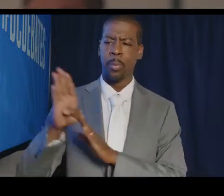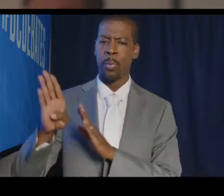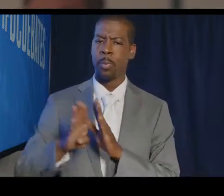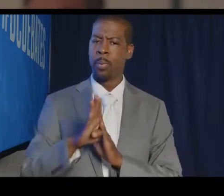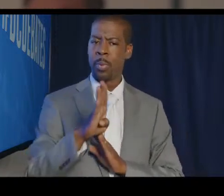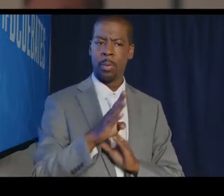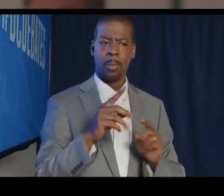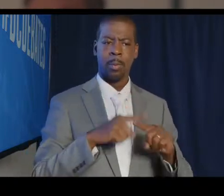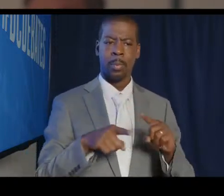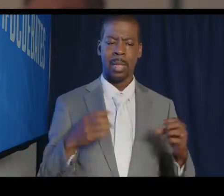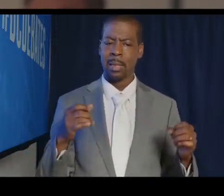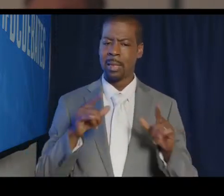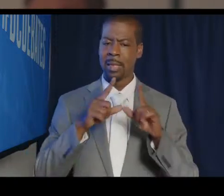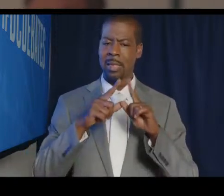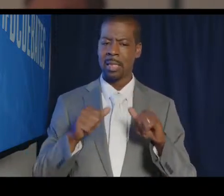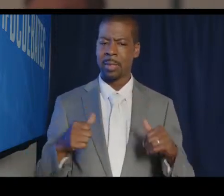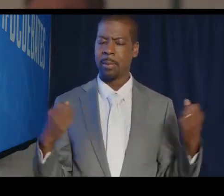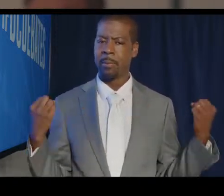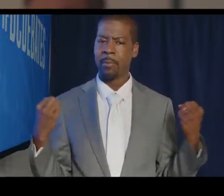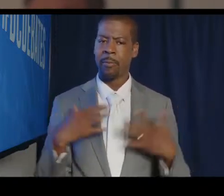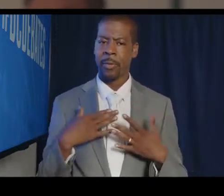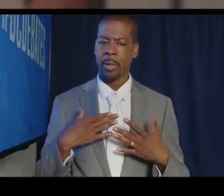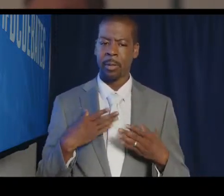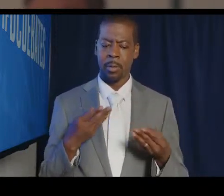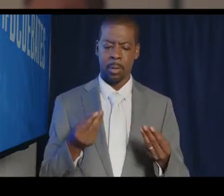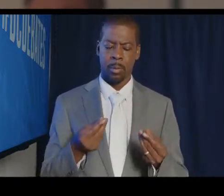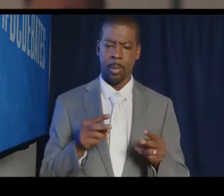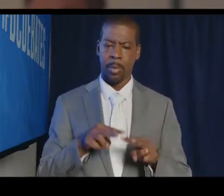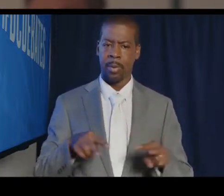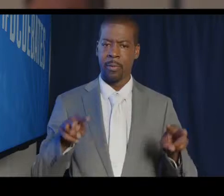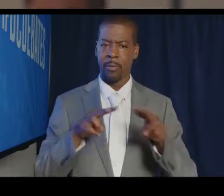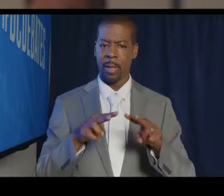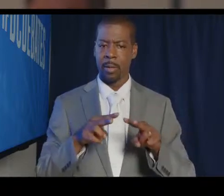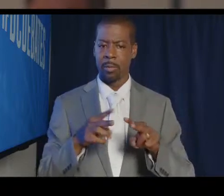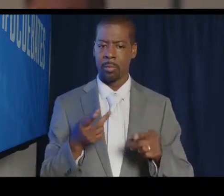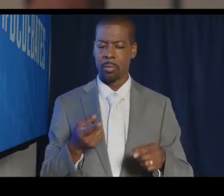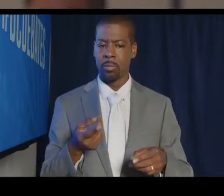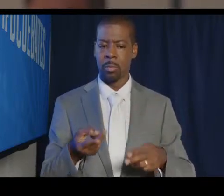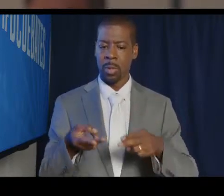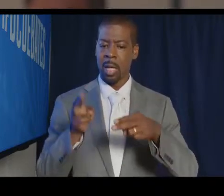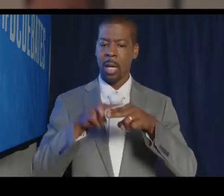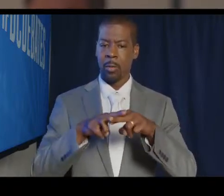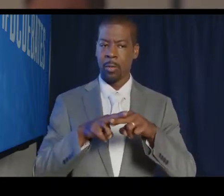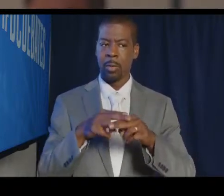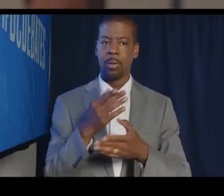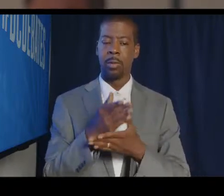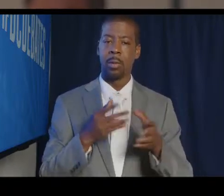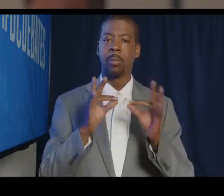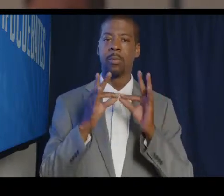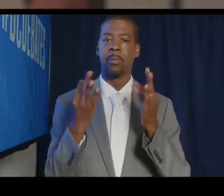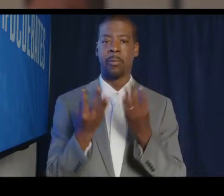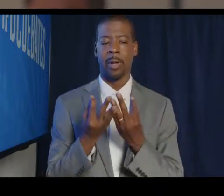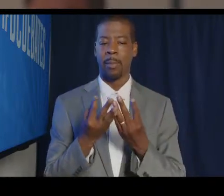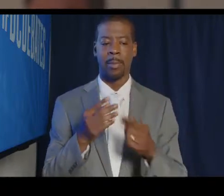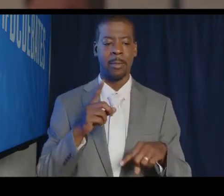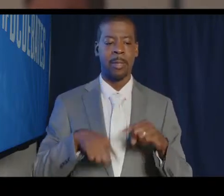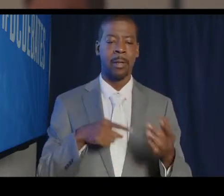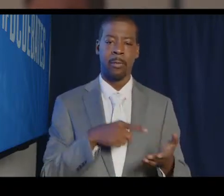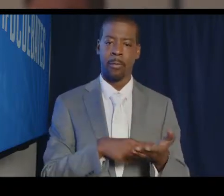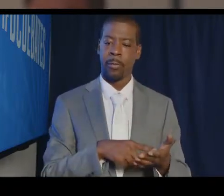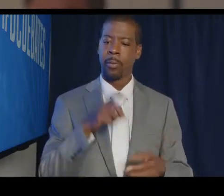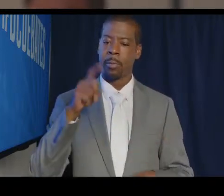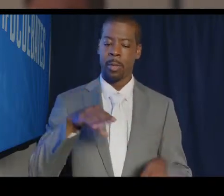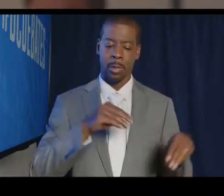what happens as property values increase. They've seen families in some cases have to leave the city, and they're worried the same thing's going to